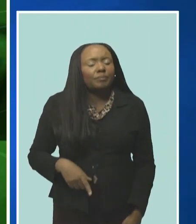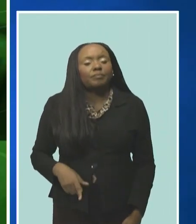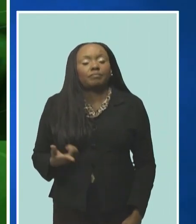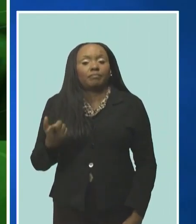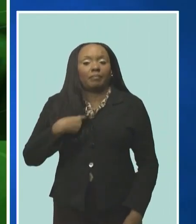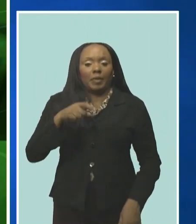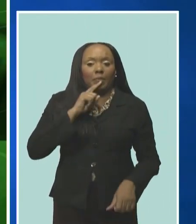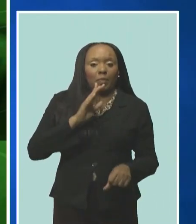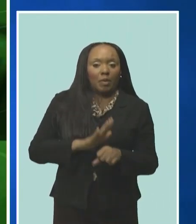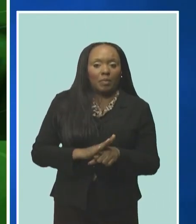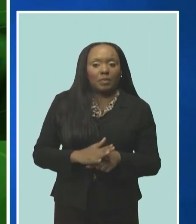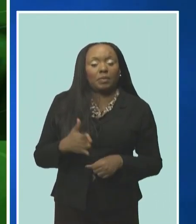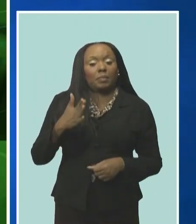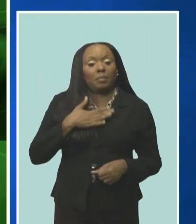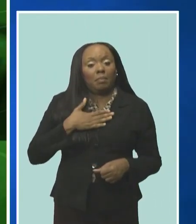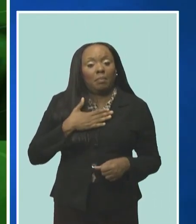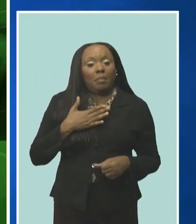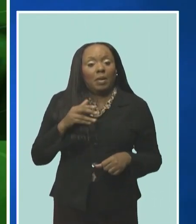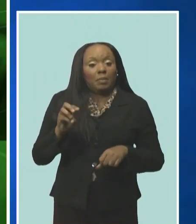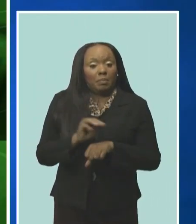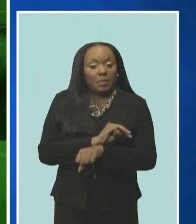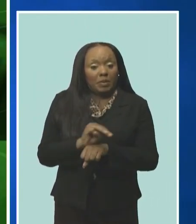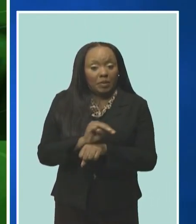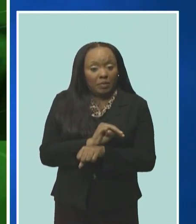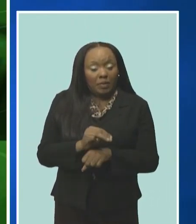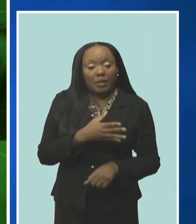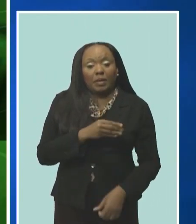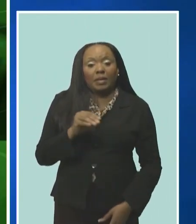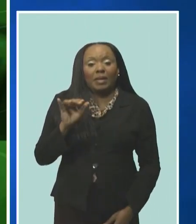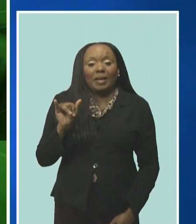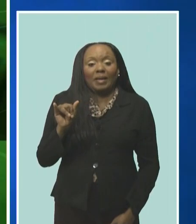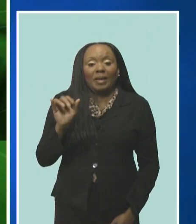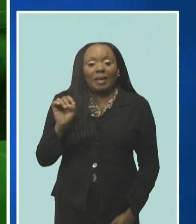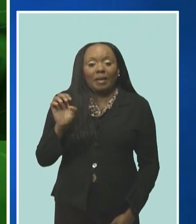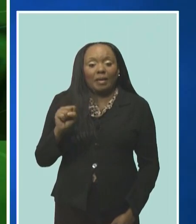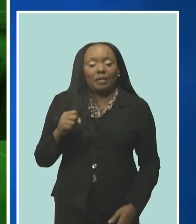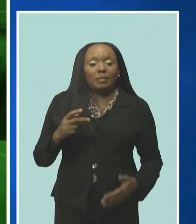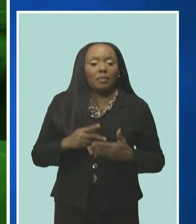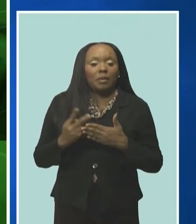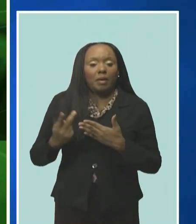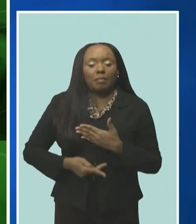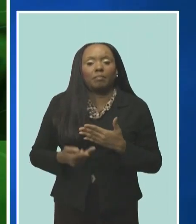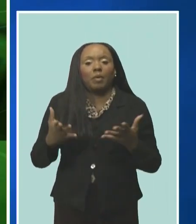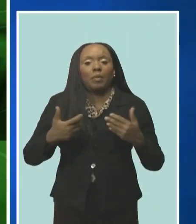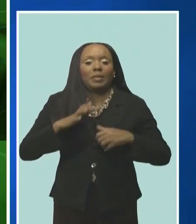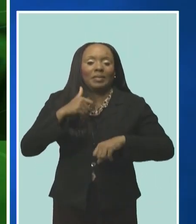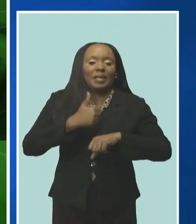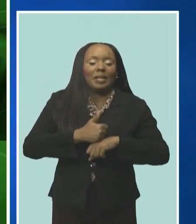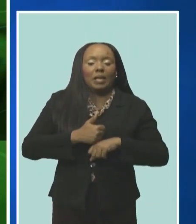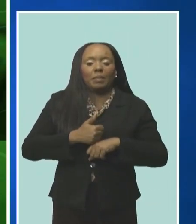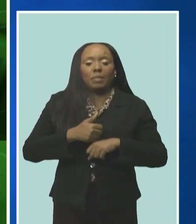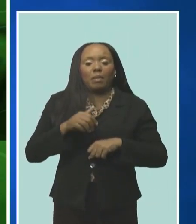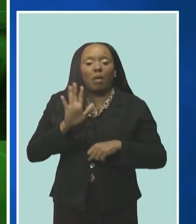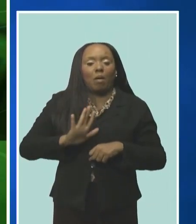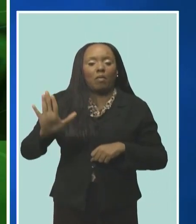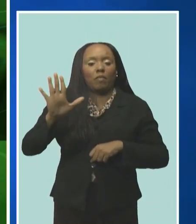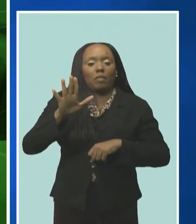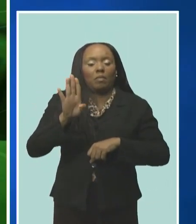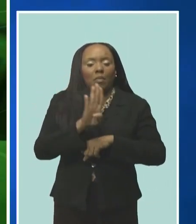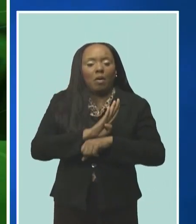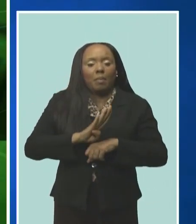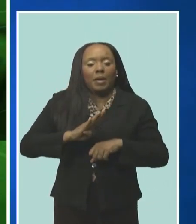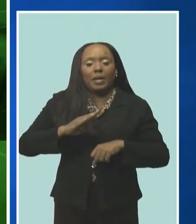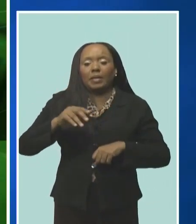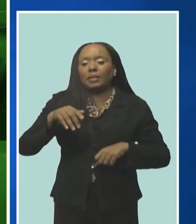through the ministry, through YES, we will have satellite locations across this country where we promote entrepreneurship at every